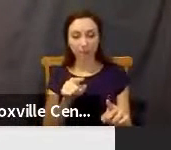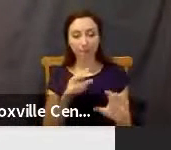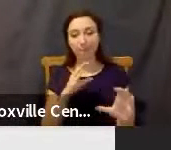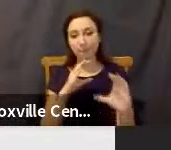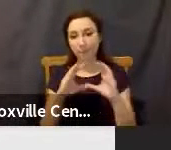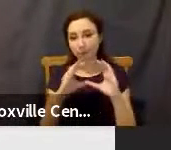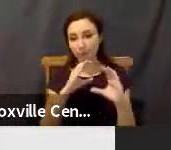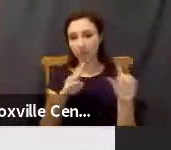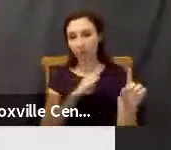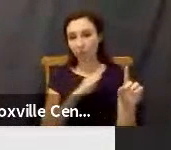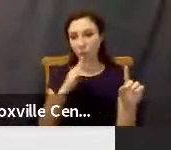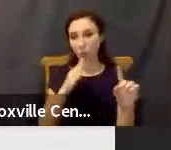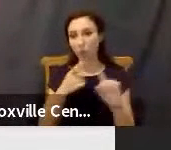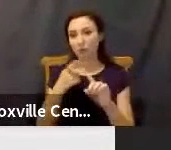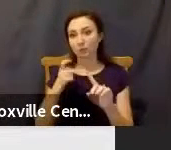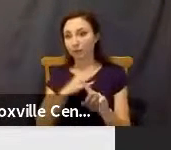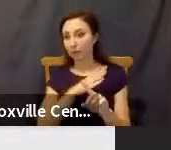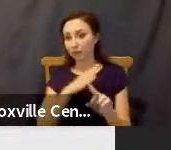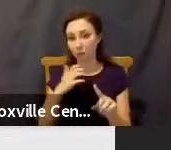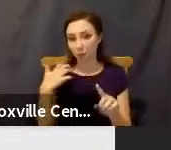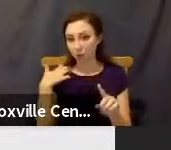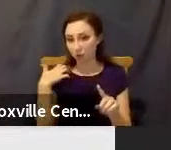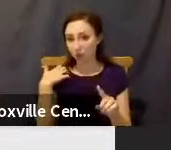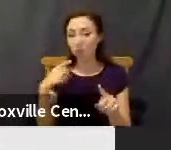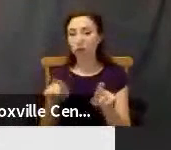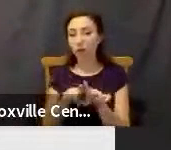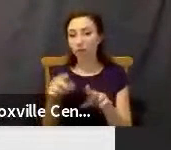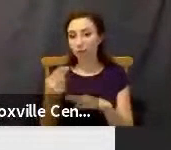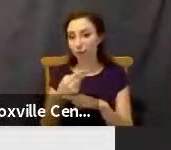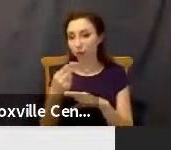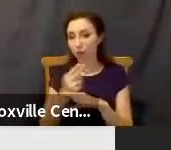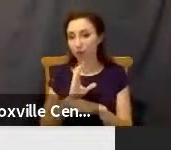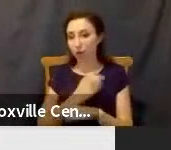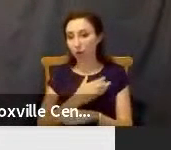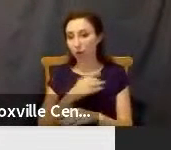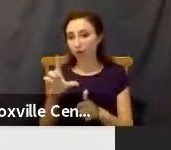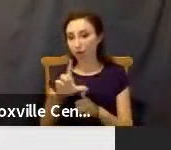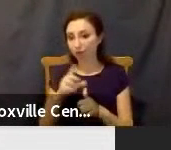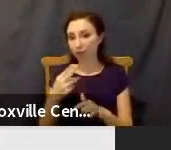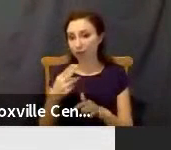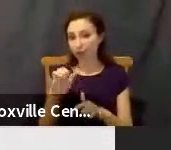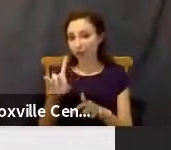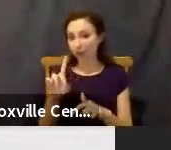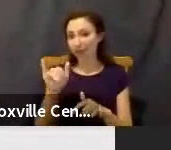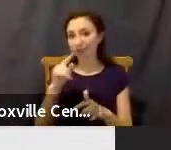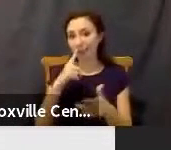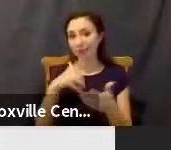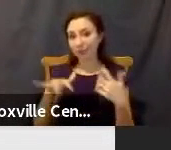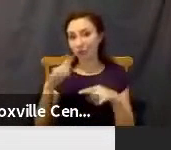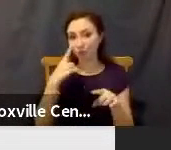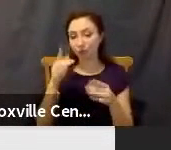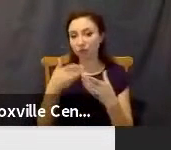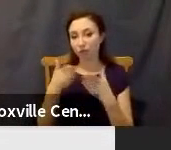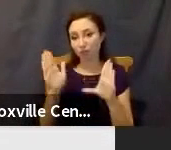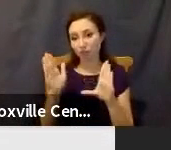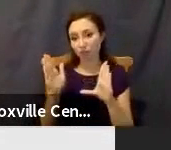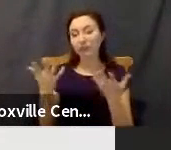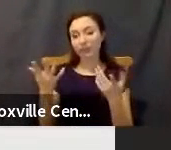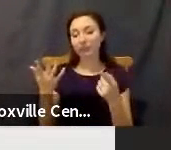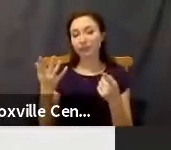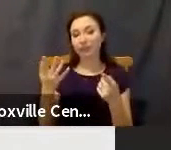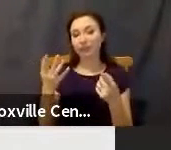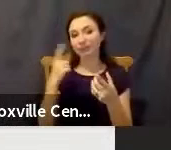communication from the board should come from the board chair. We've been using our letterhead, and that's just confusing for the public and for